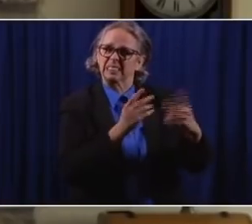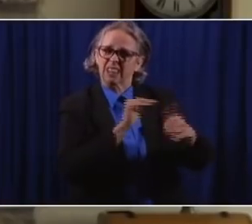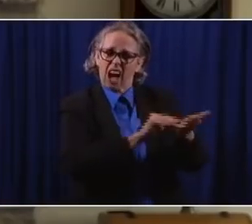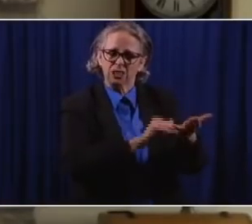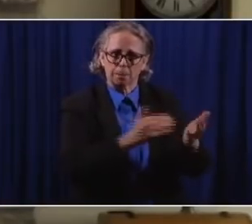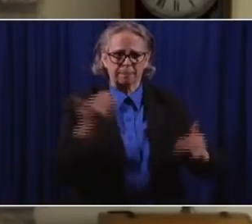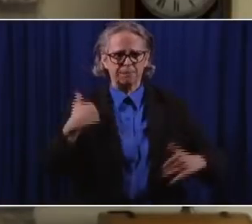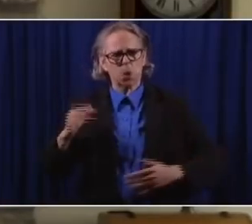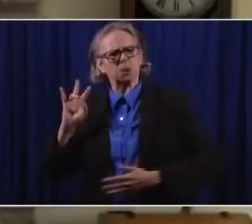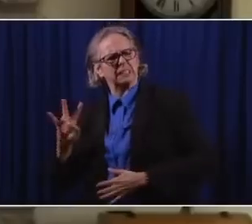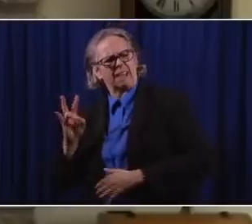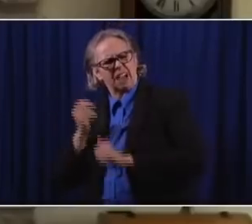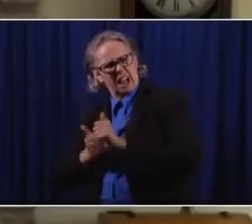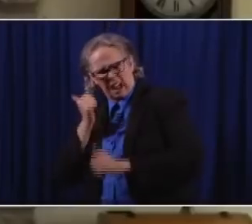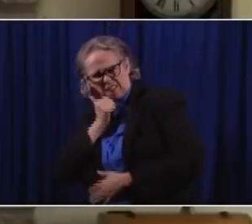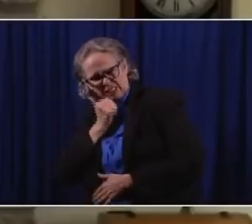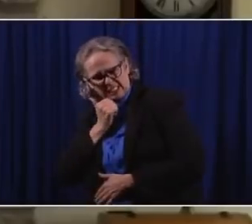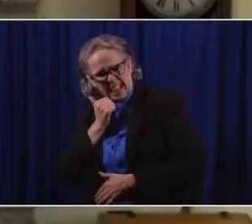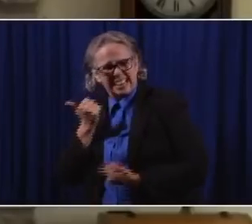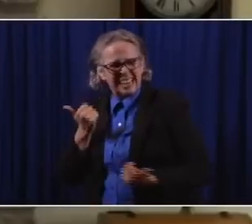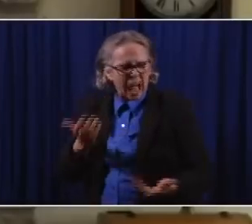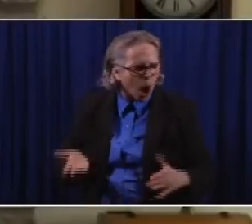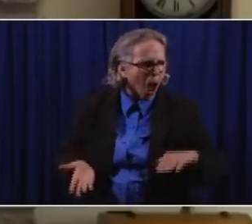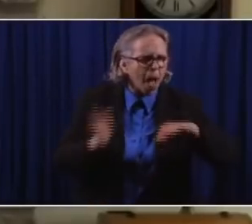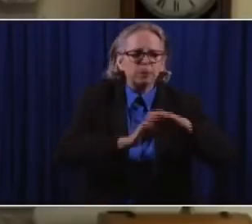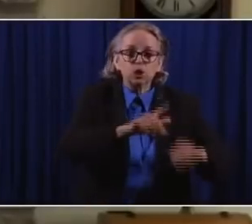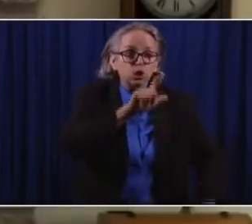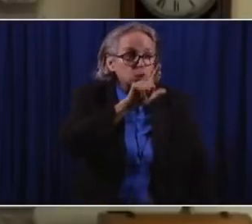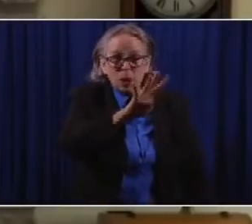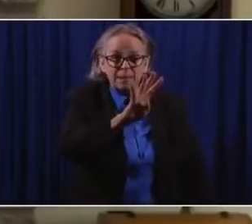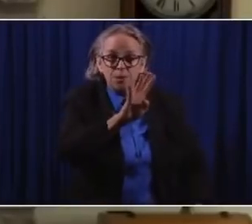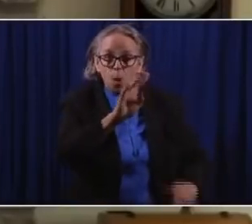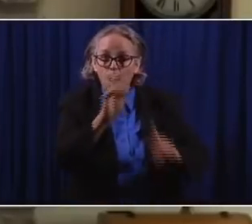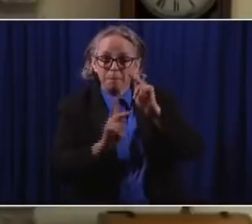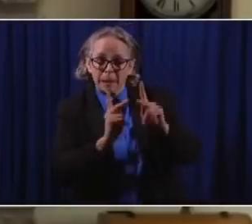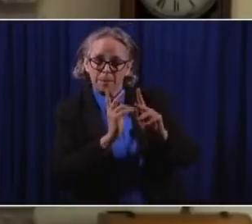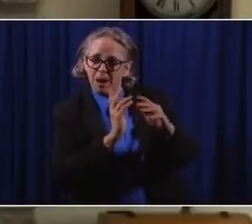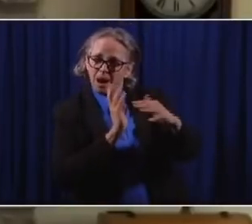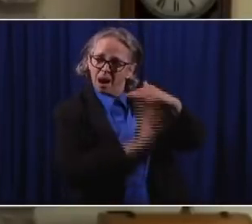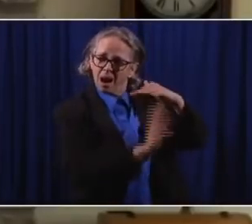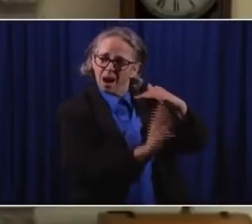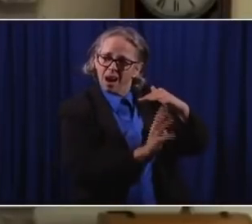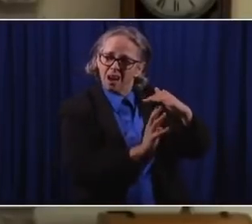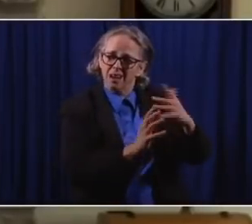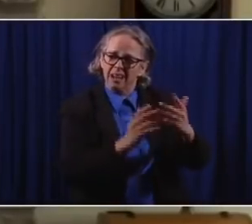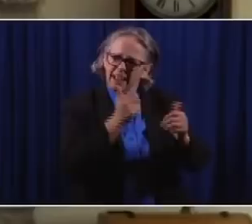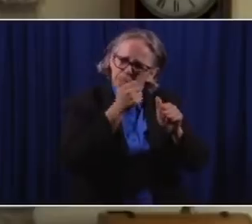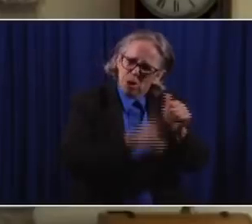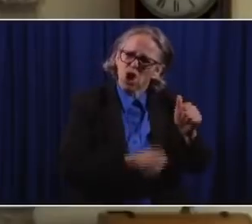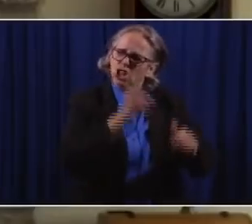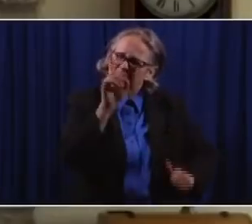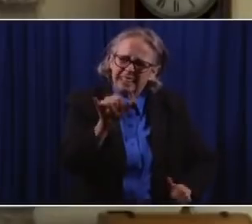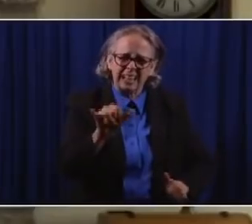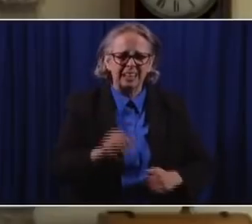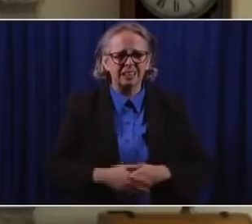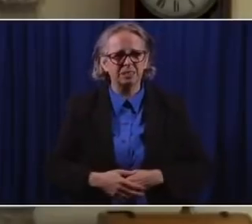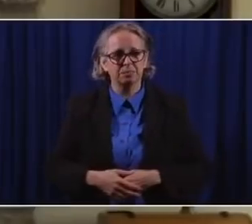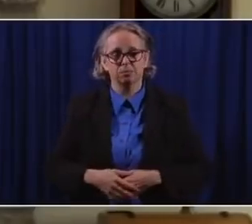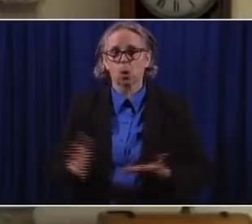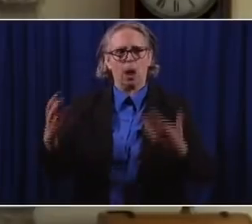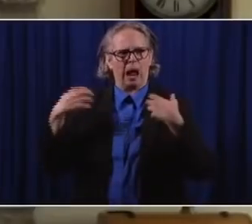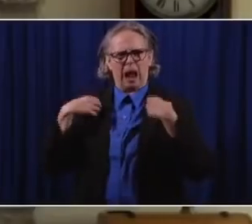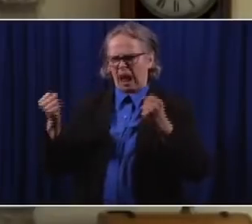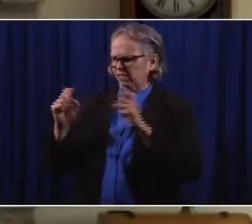on September 9th to 24 average visits on September 16th. Local health department officials said there have been